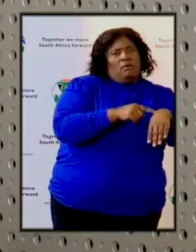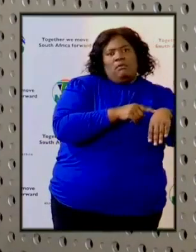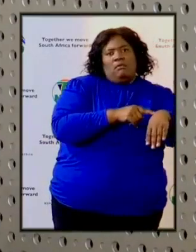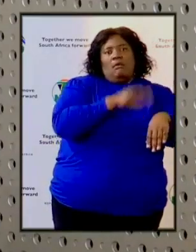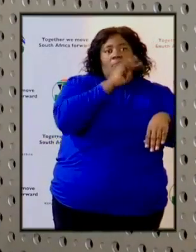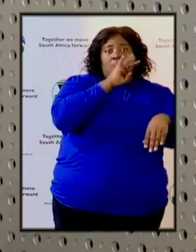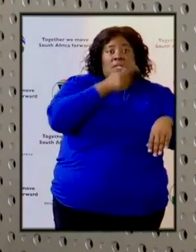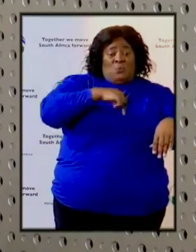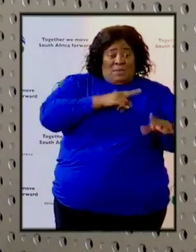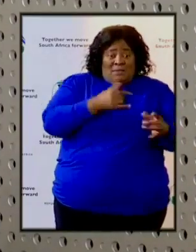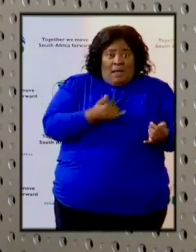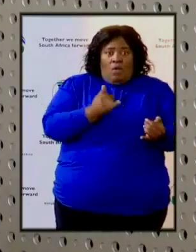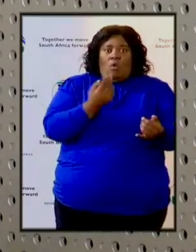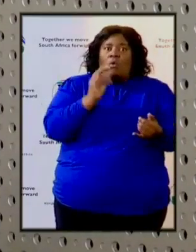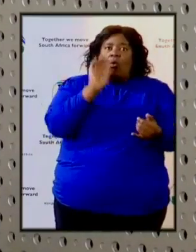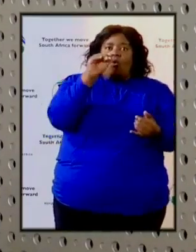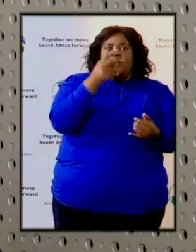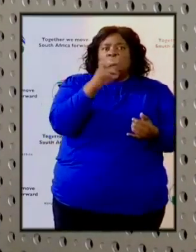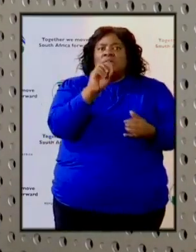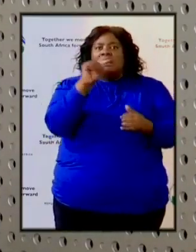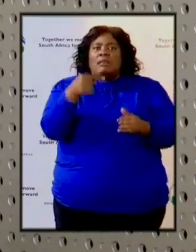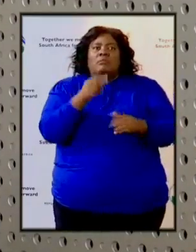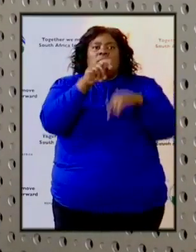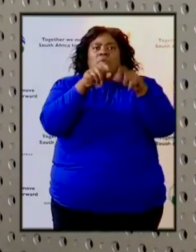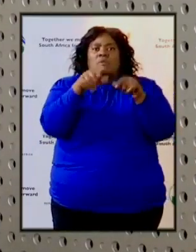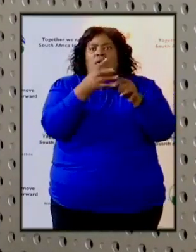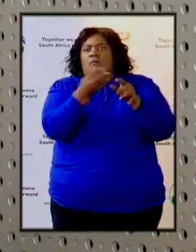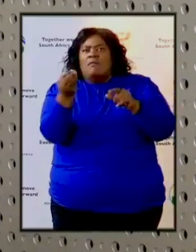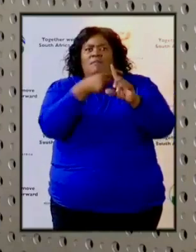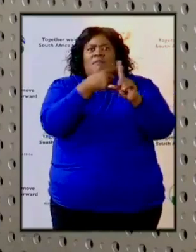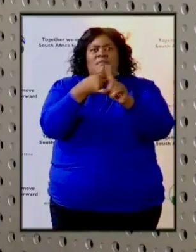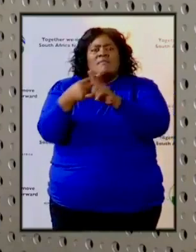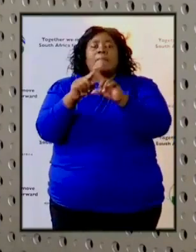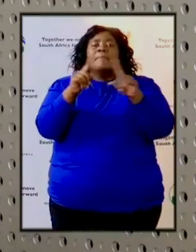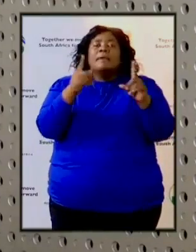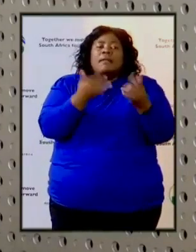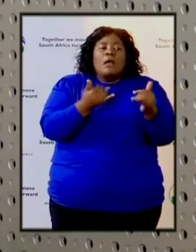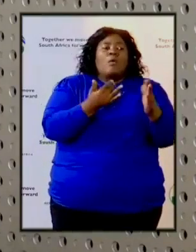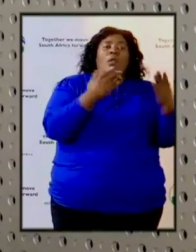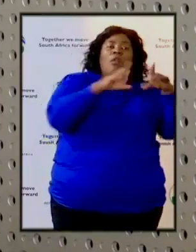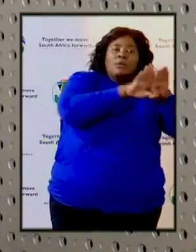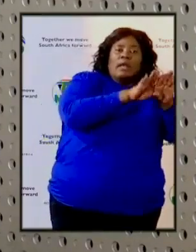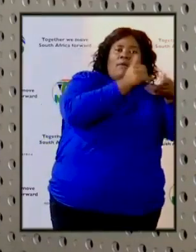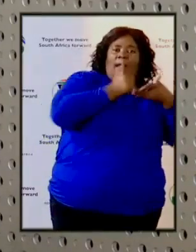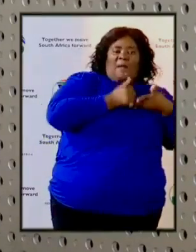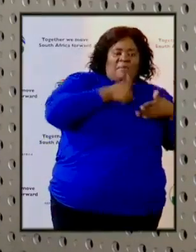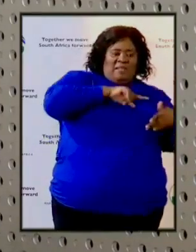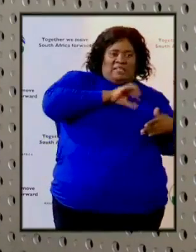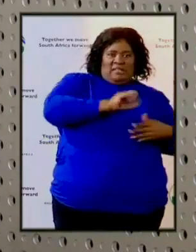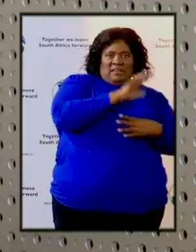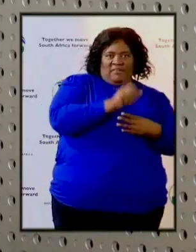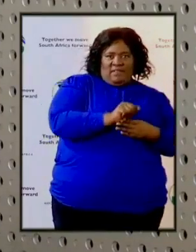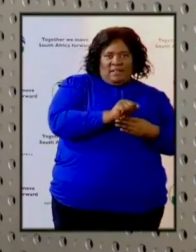But the lockdown allowed us to move slowly. The curve is a